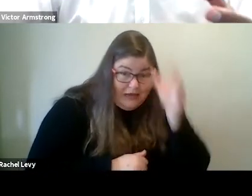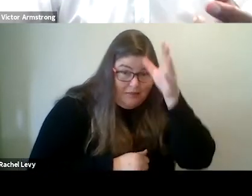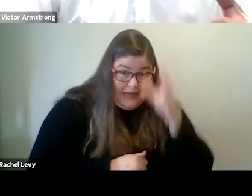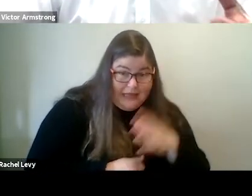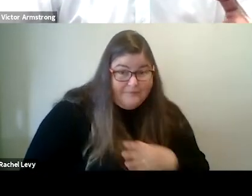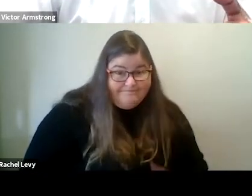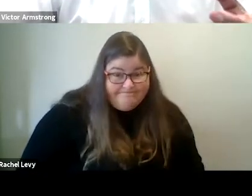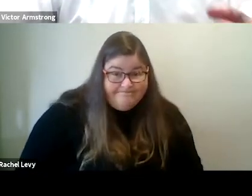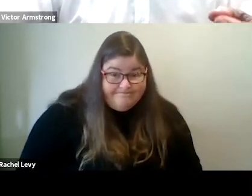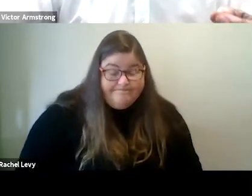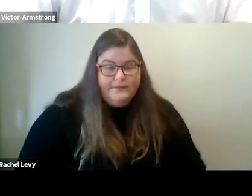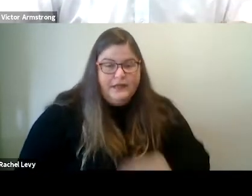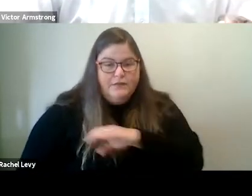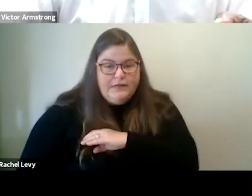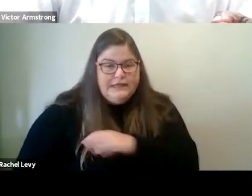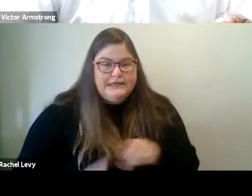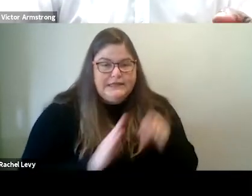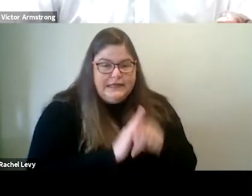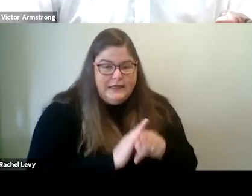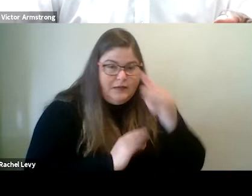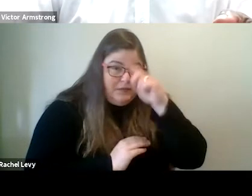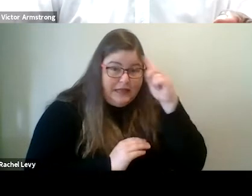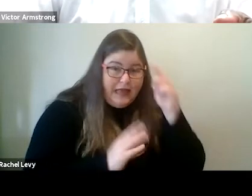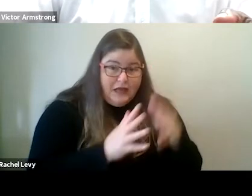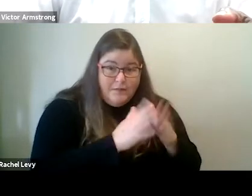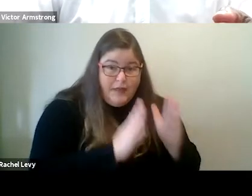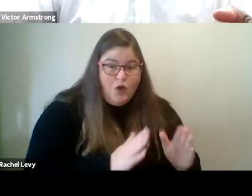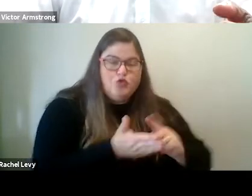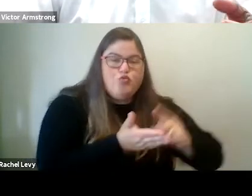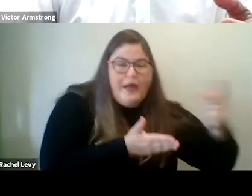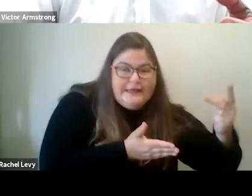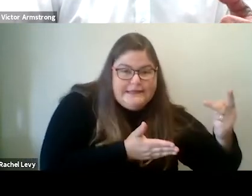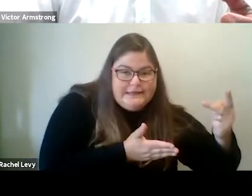And police killed Black Americans at more than twice the rate of white Americans, 33